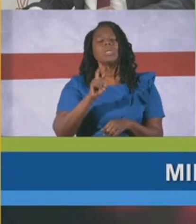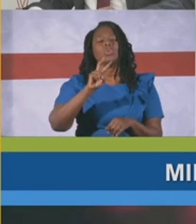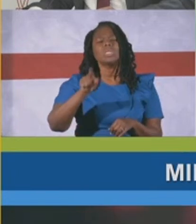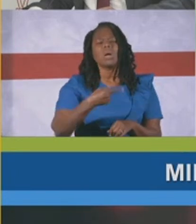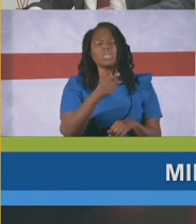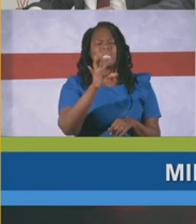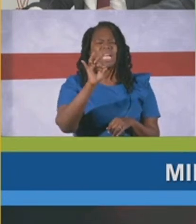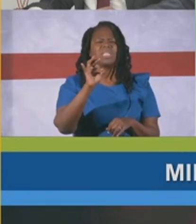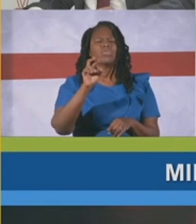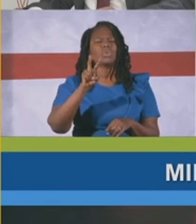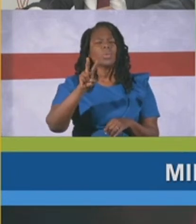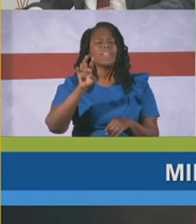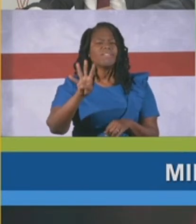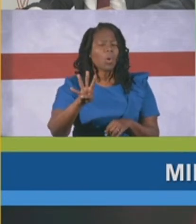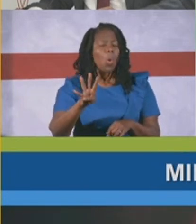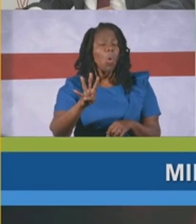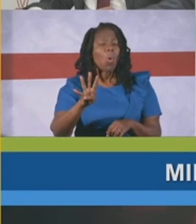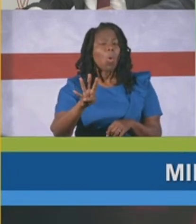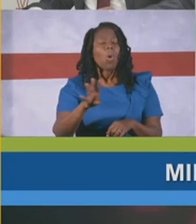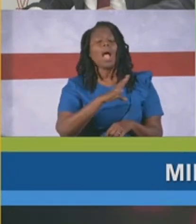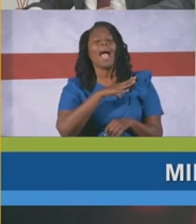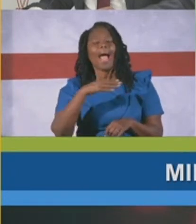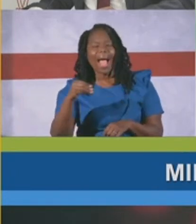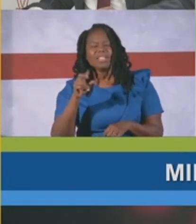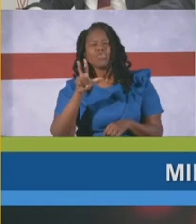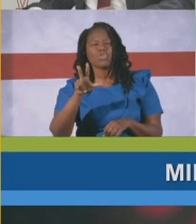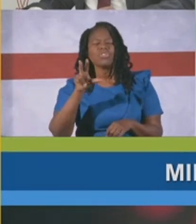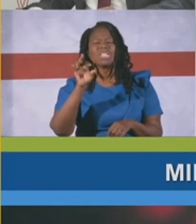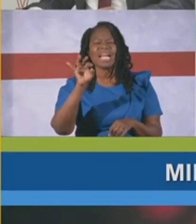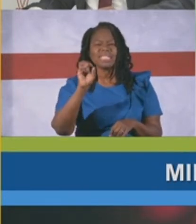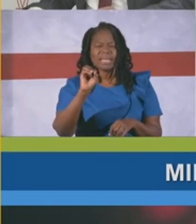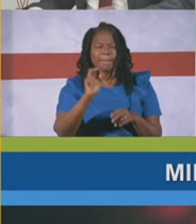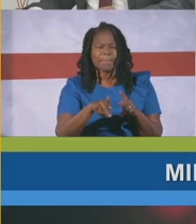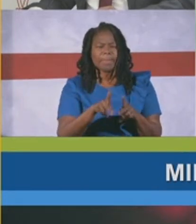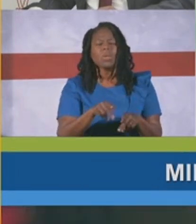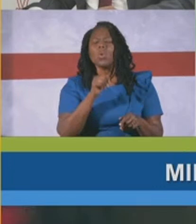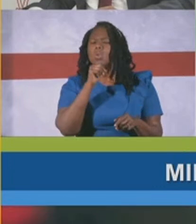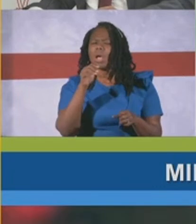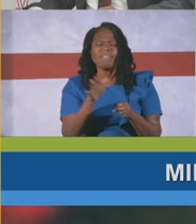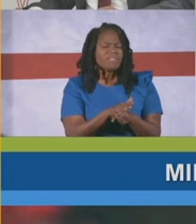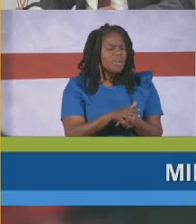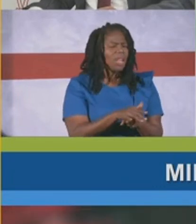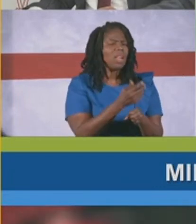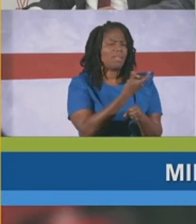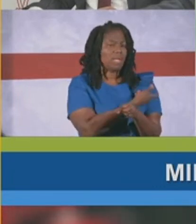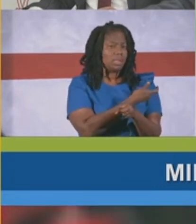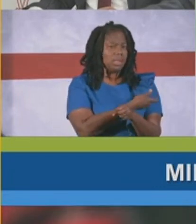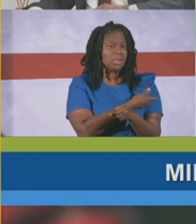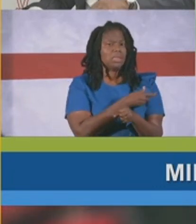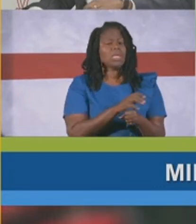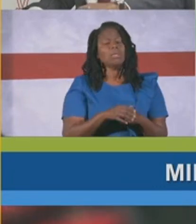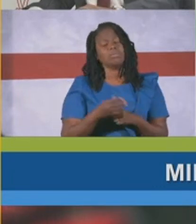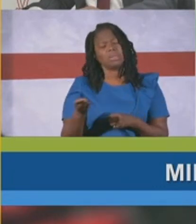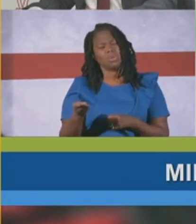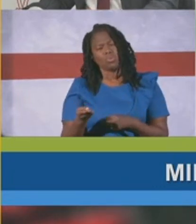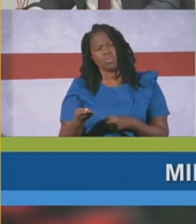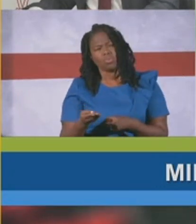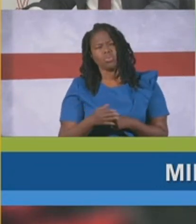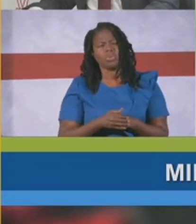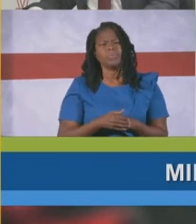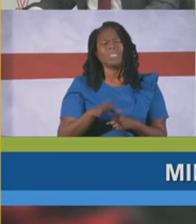2,924 as well as 390 persons not fully vaccinated during that period as well. And this accounts for